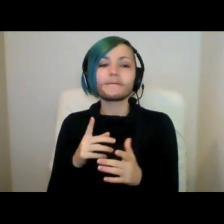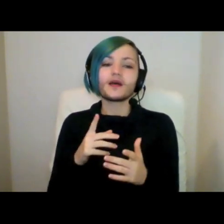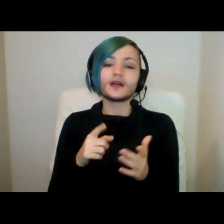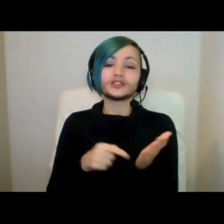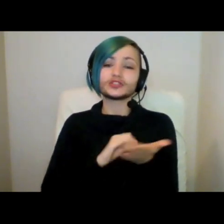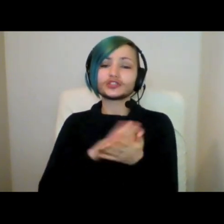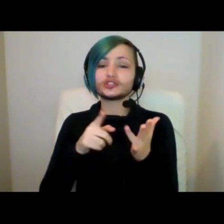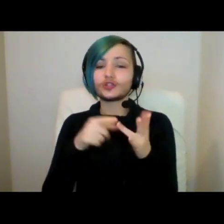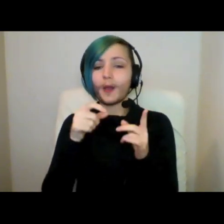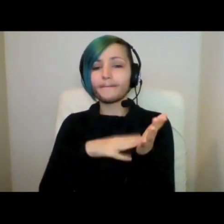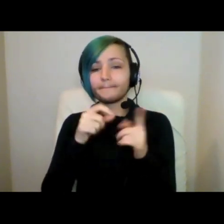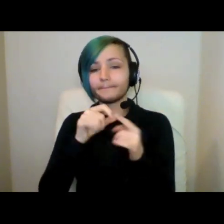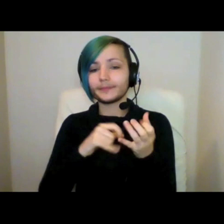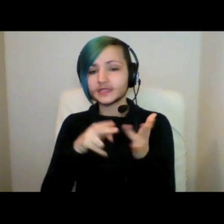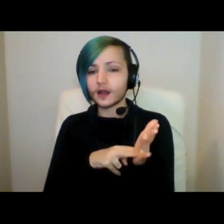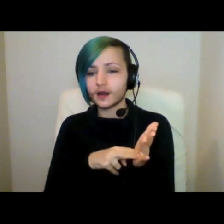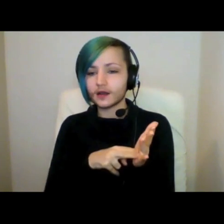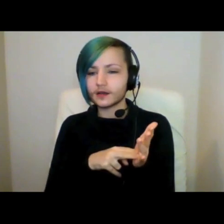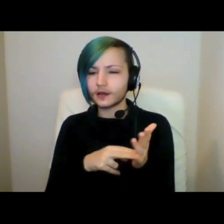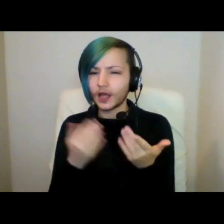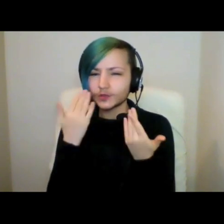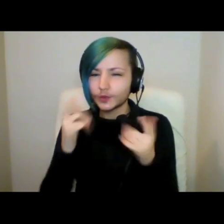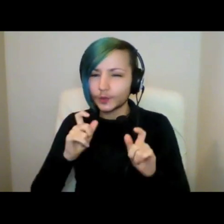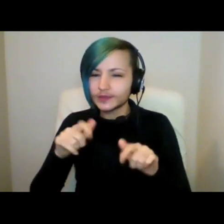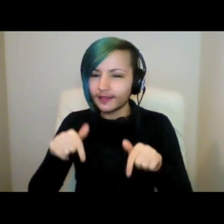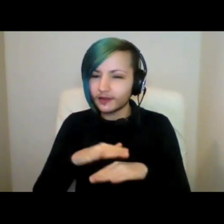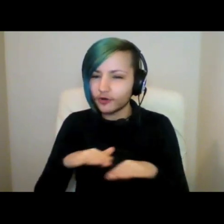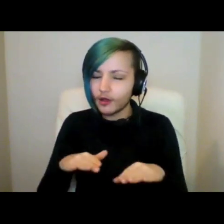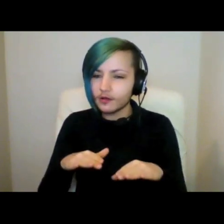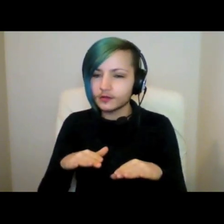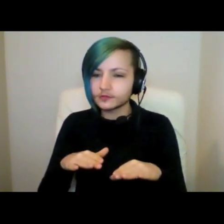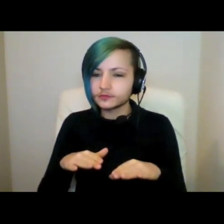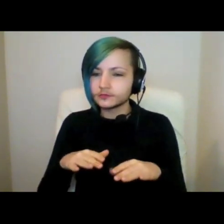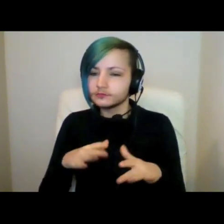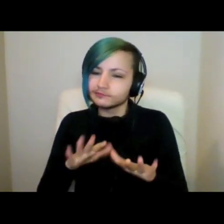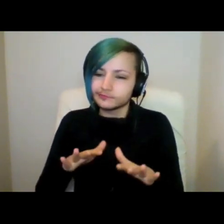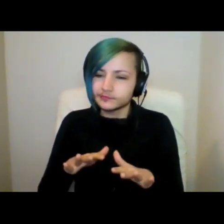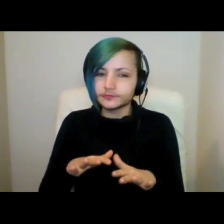you talking, I think Thompson actually might have gone. Let me have a look.